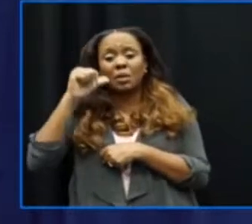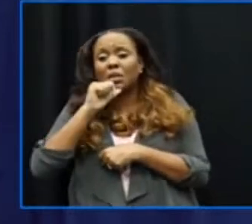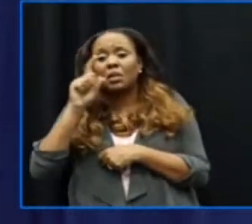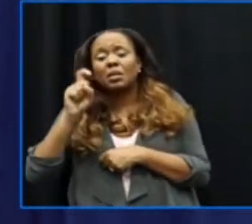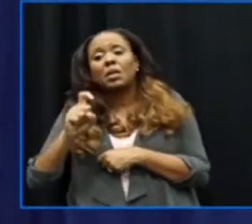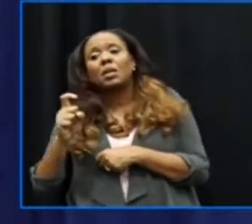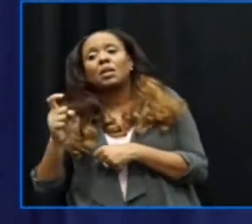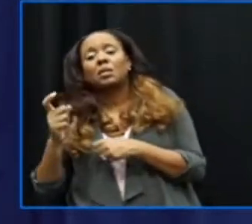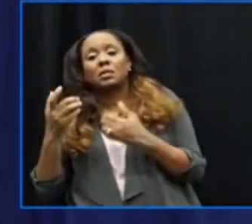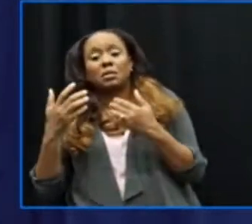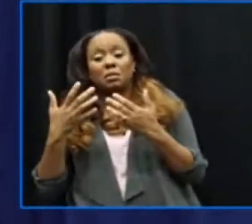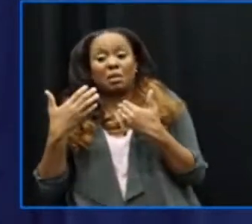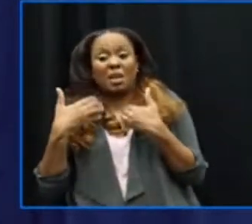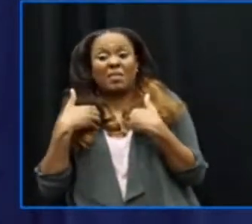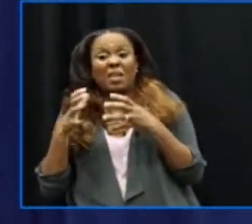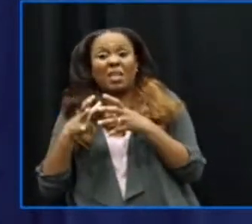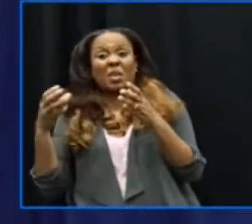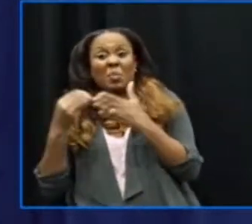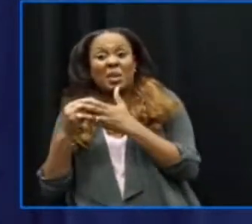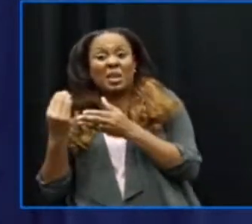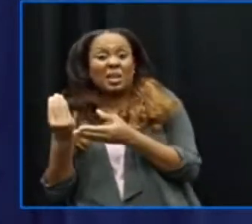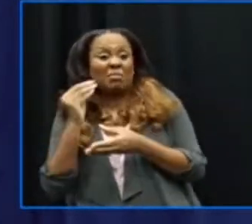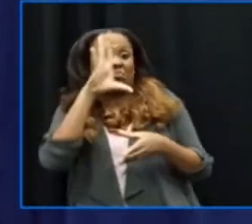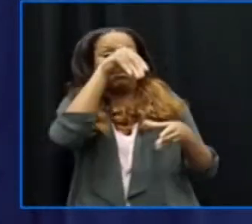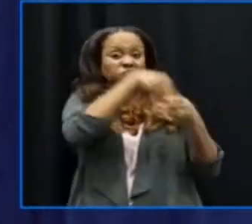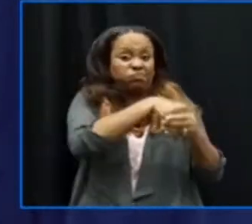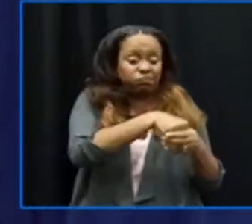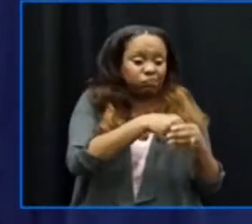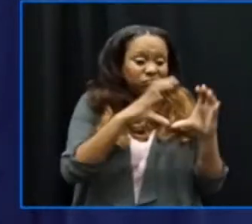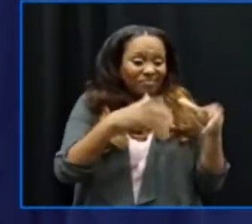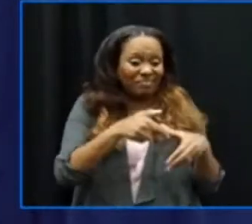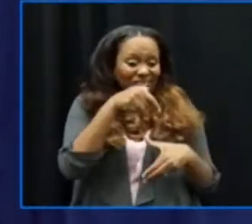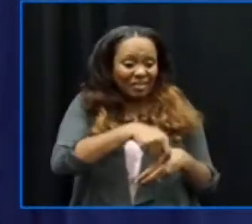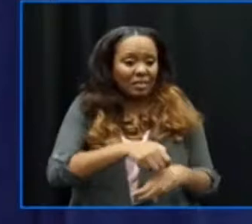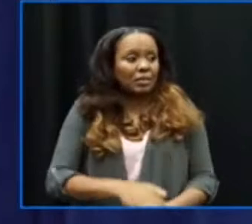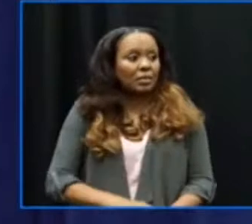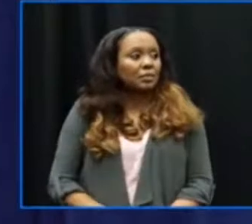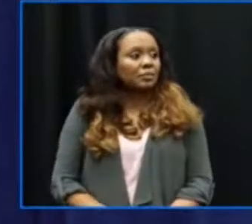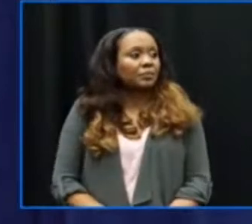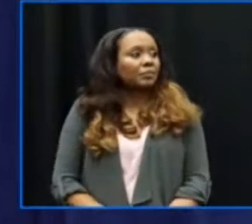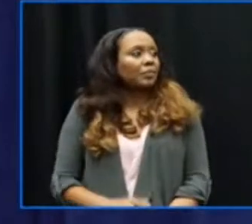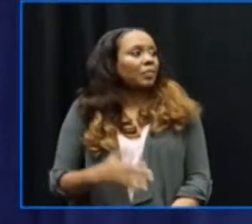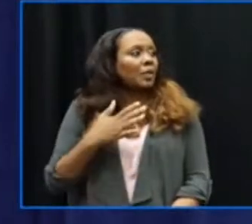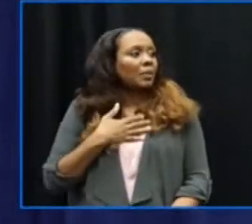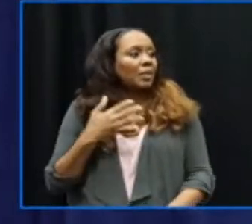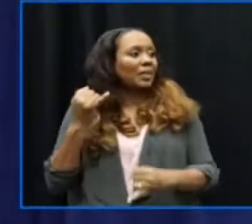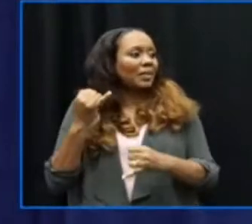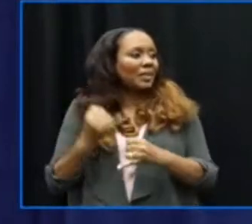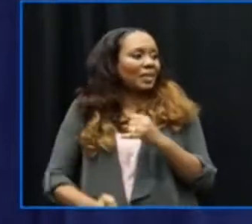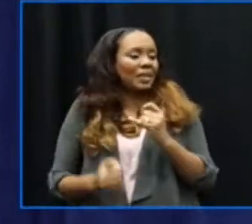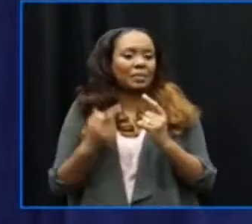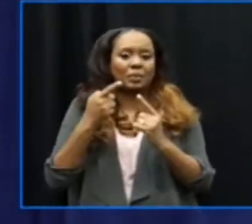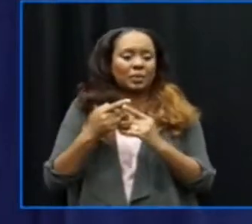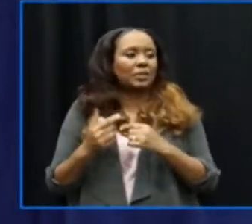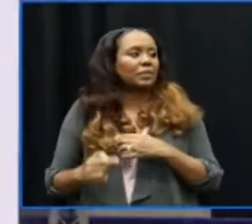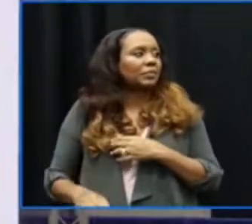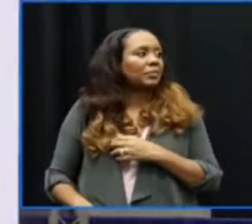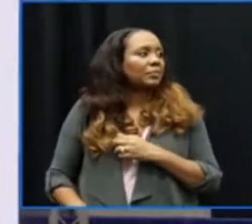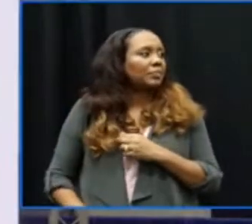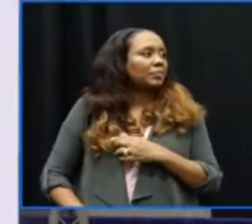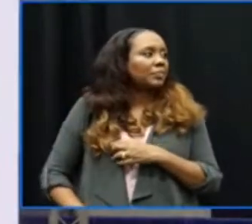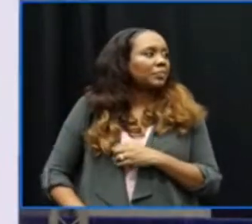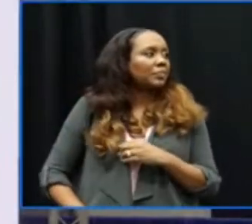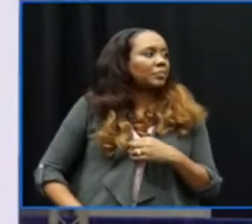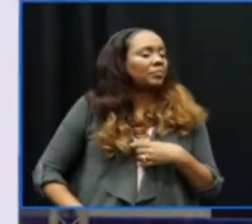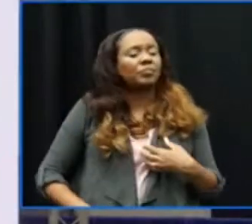include that in their budget allocations each year, right? And I think I'm going to stop with this last one. That's the informal sector, right?